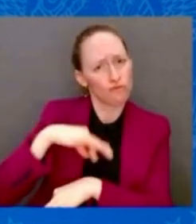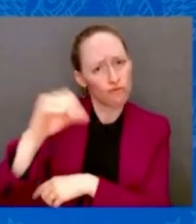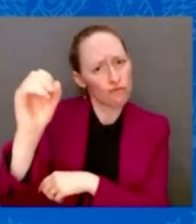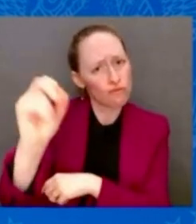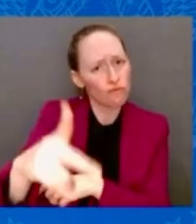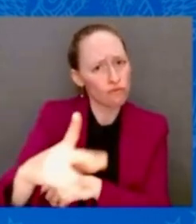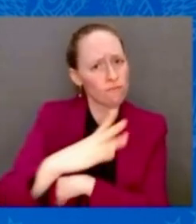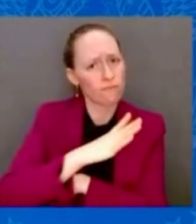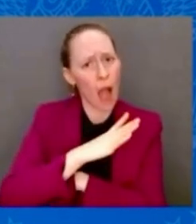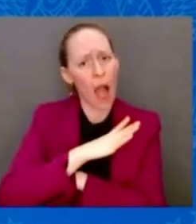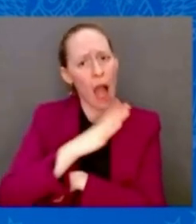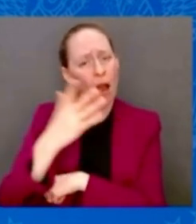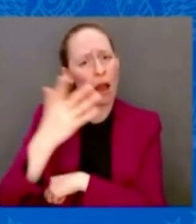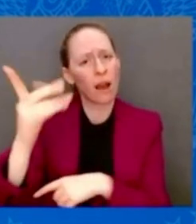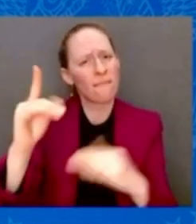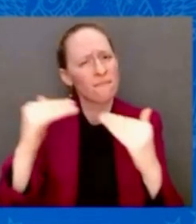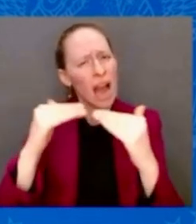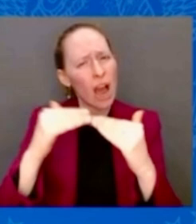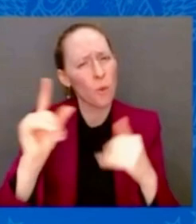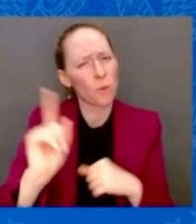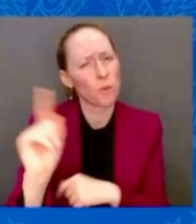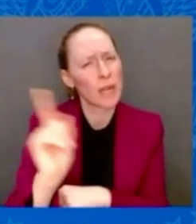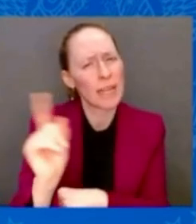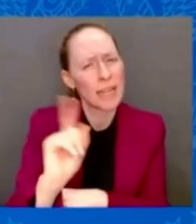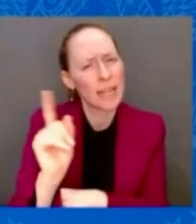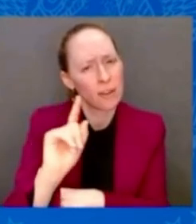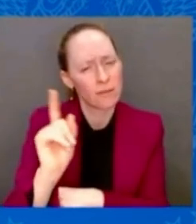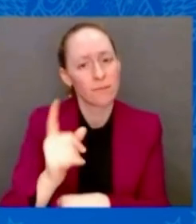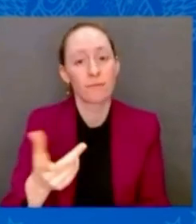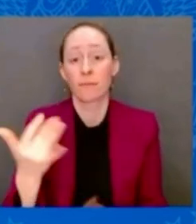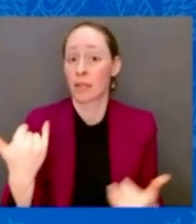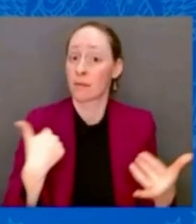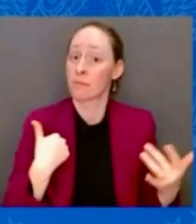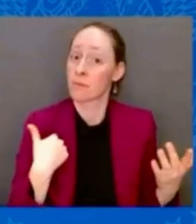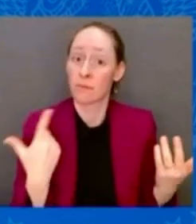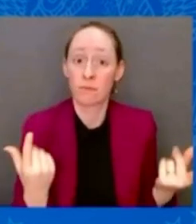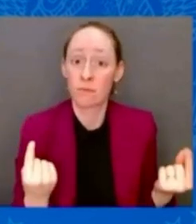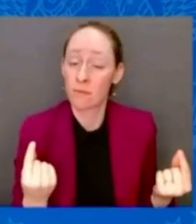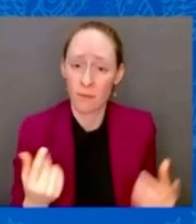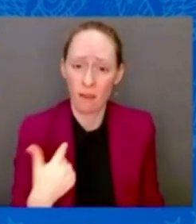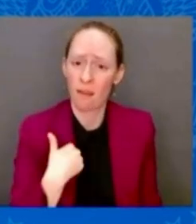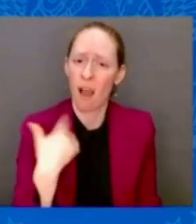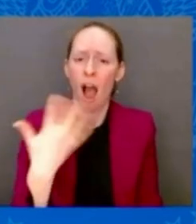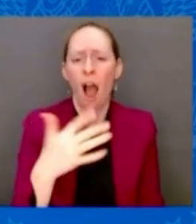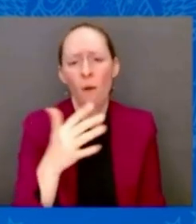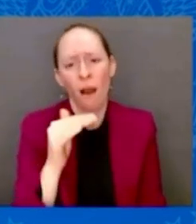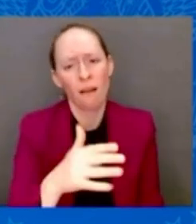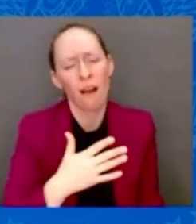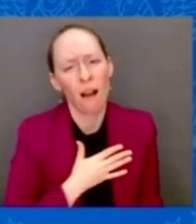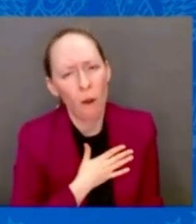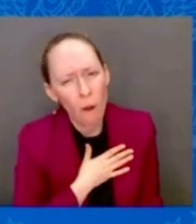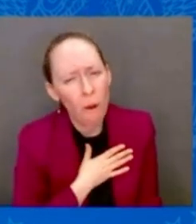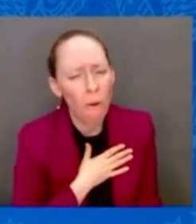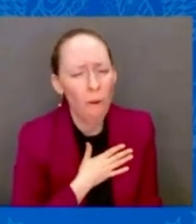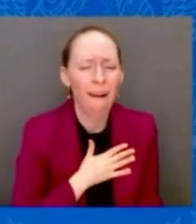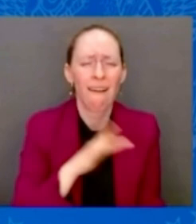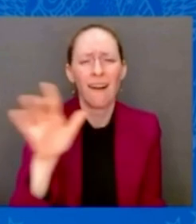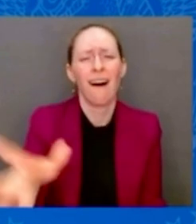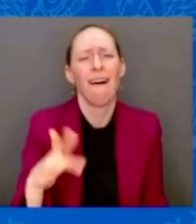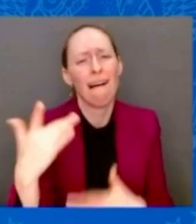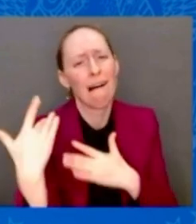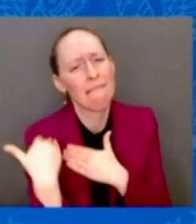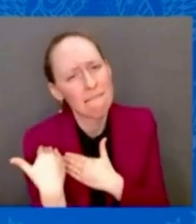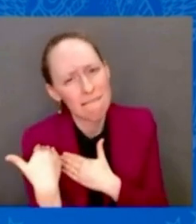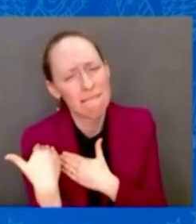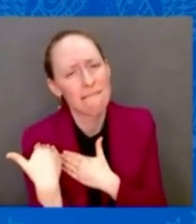lot more than that. And guess what? We were able to afford everything and still cut the deficit. That's why I'm proposing,